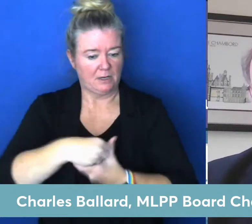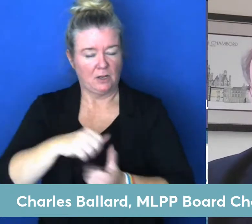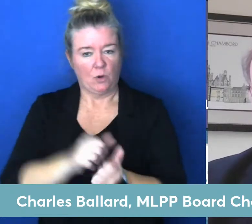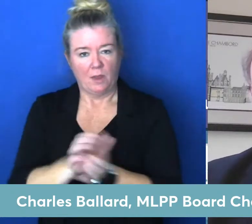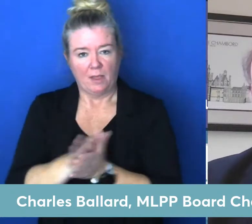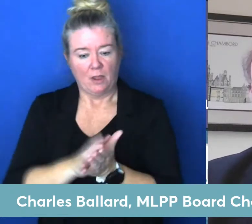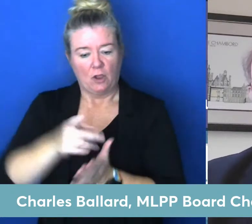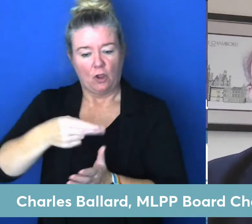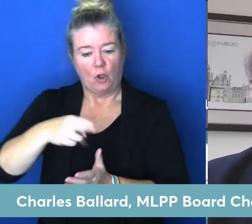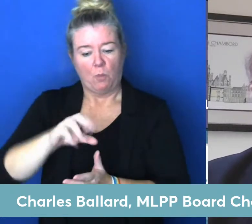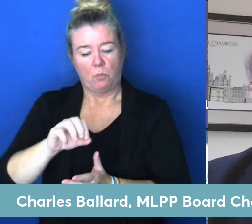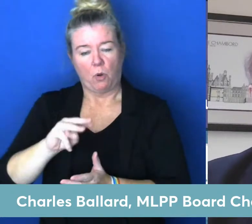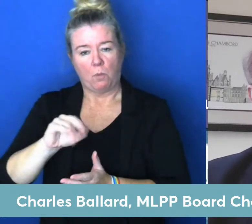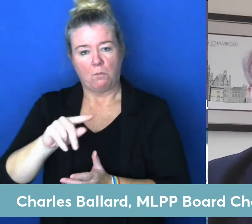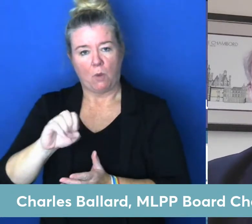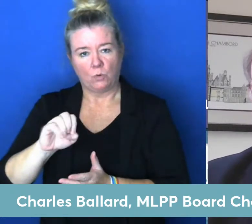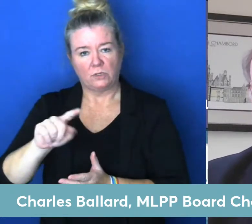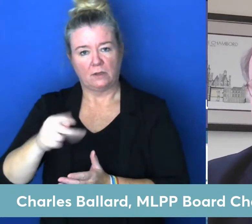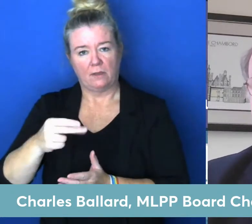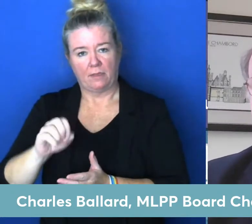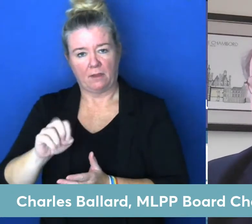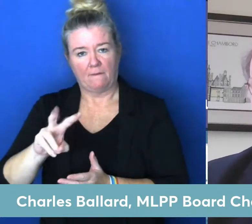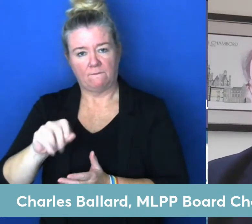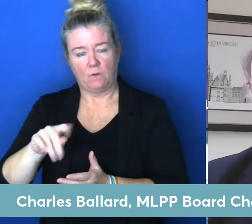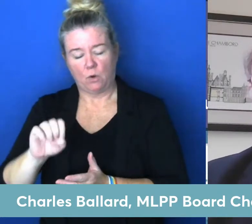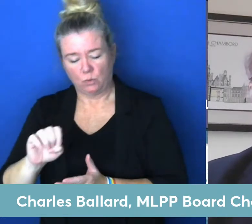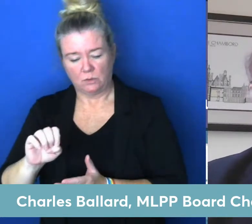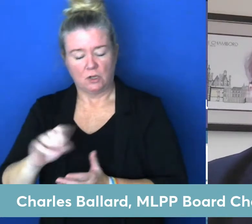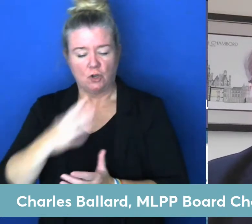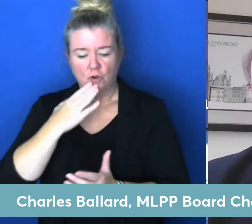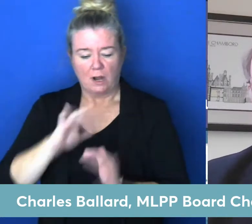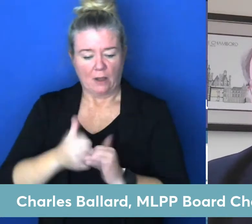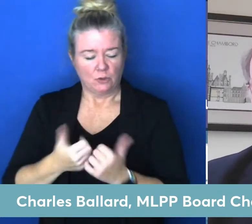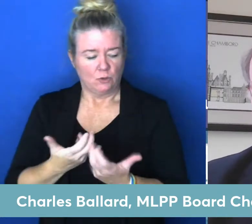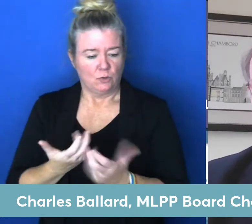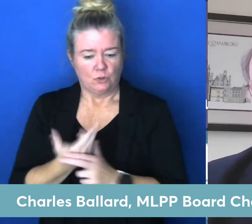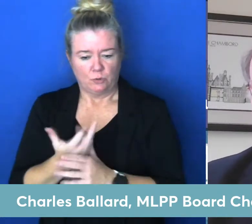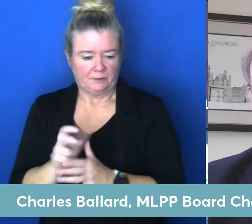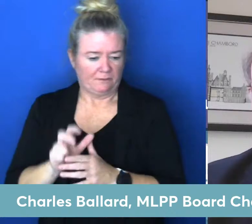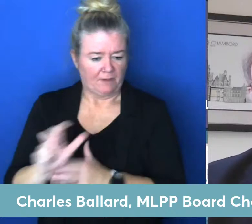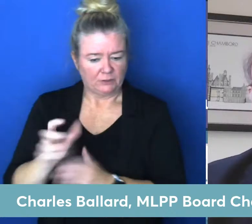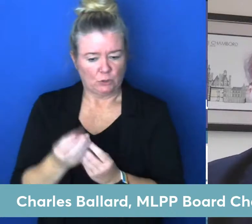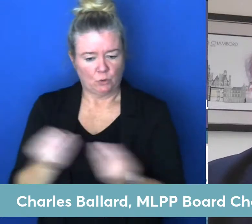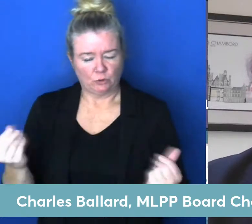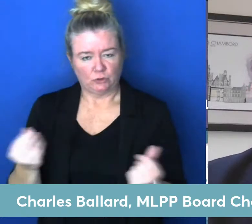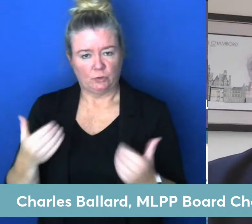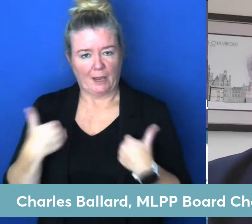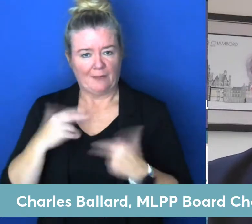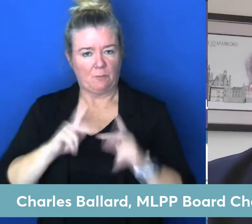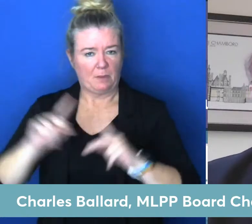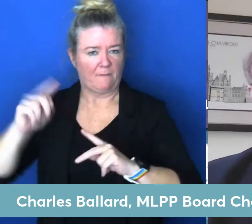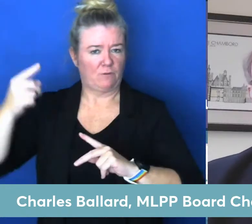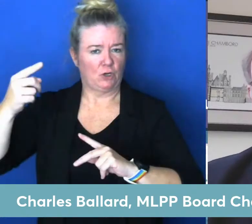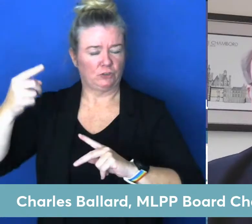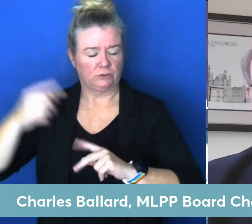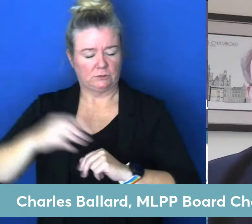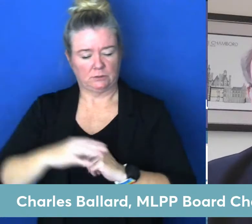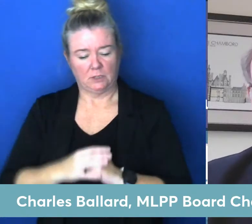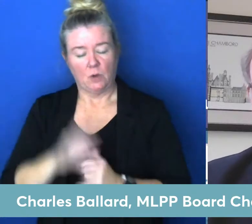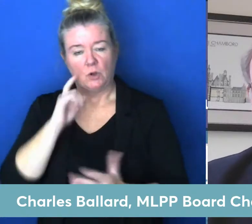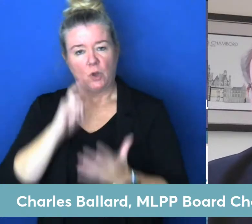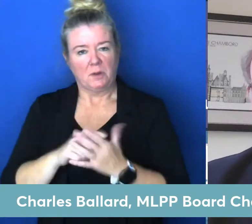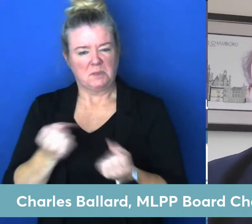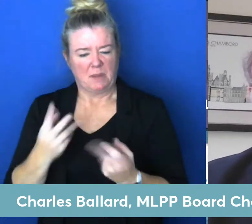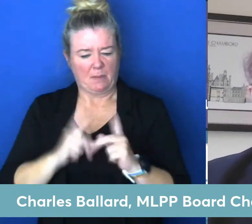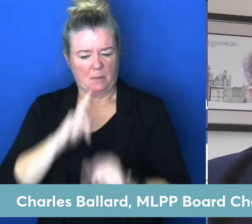Vote. We're seeing opportunities to invest in solutions that put people first. We're seeing a broad commitment to